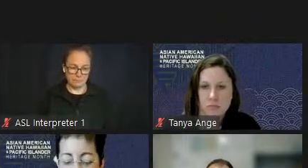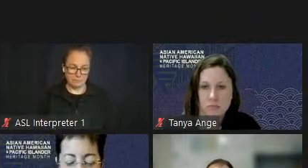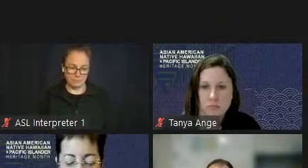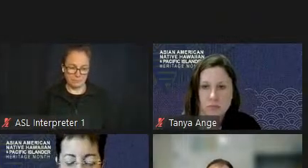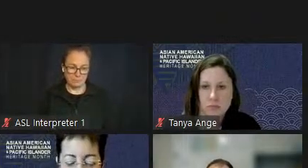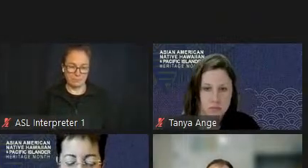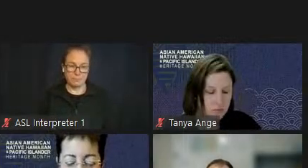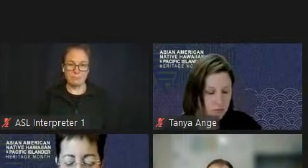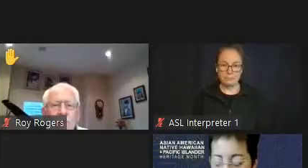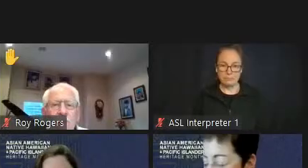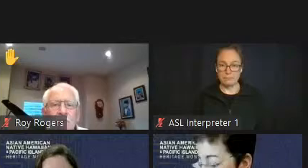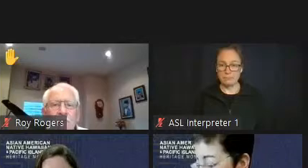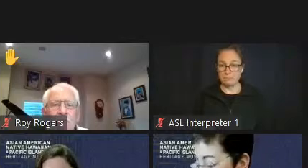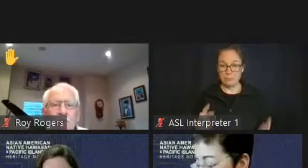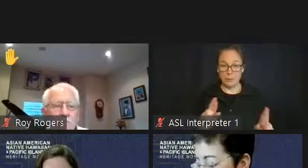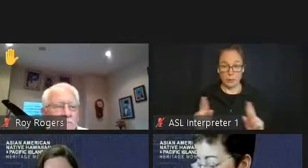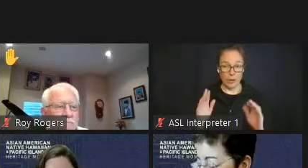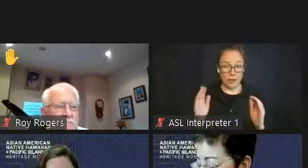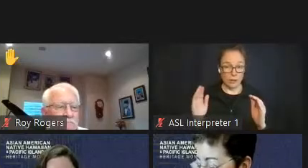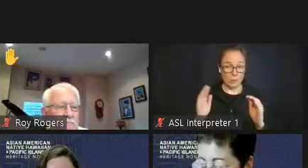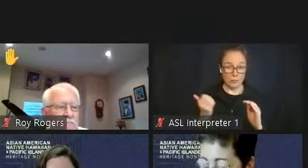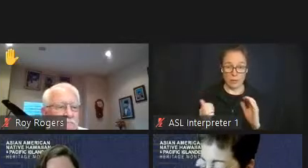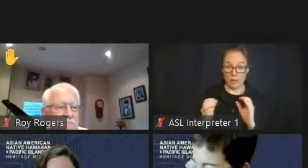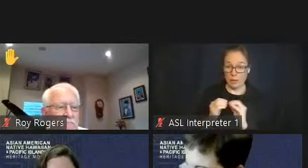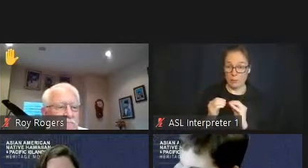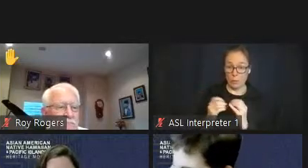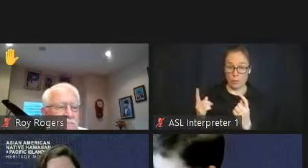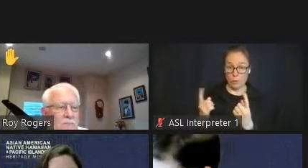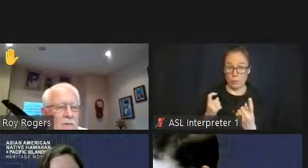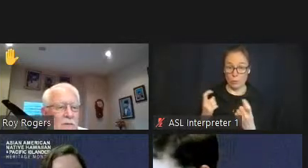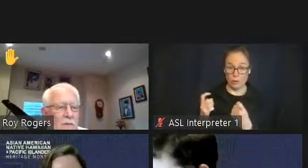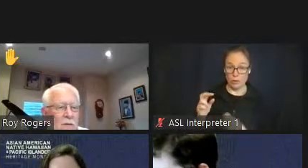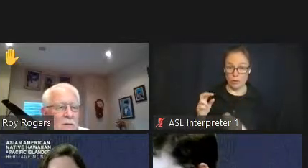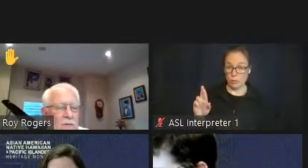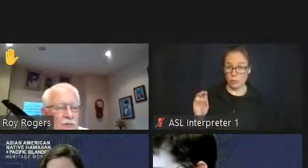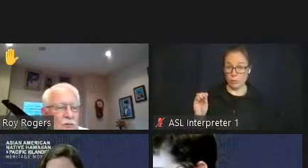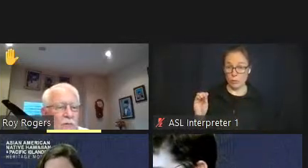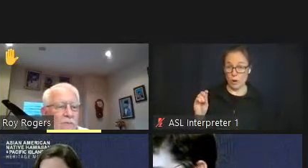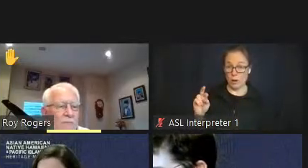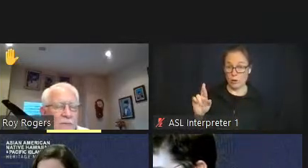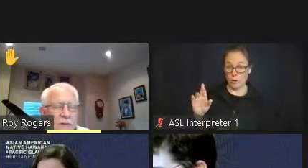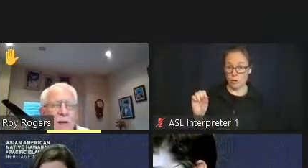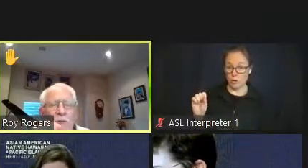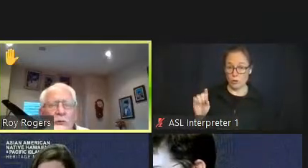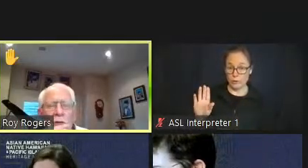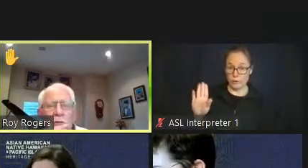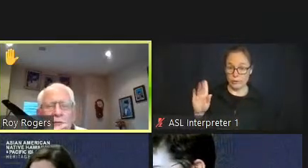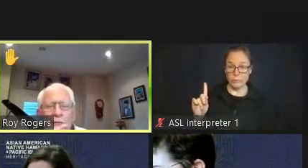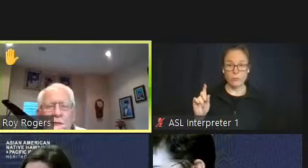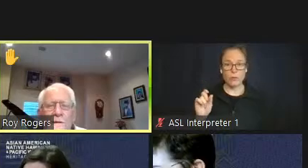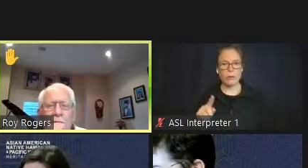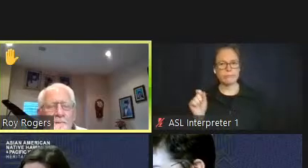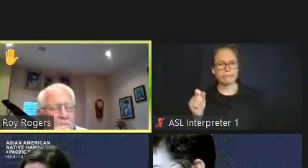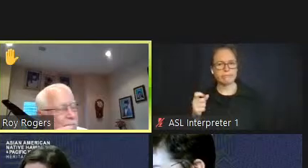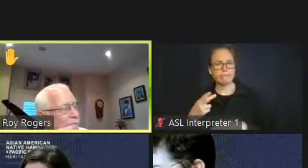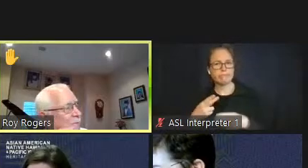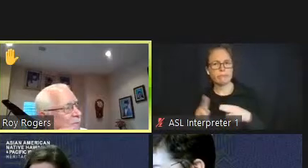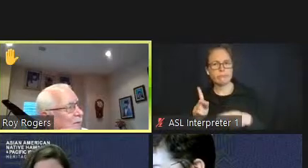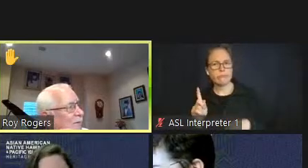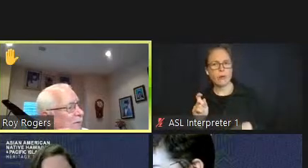Okay, are we ready to move on? Any other questions? Roy Rogers, you have a question? Sure. Yeah, real quickly